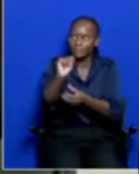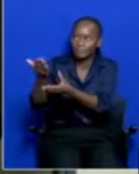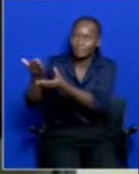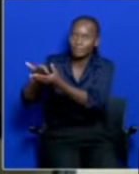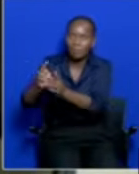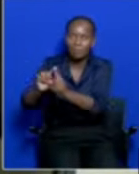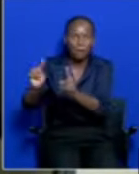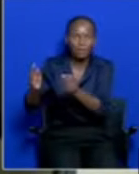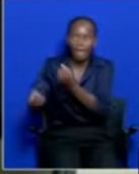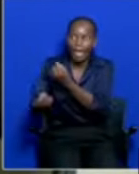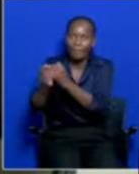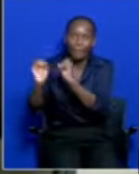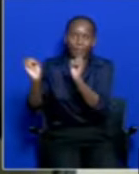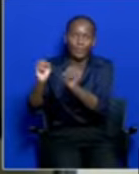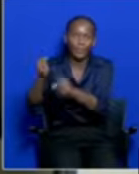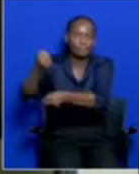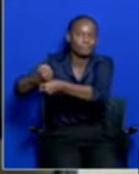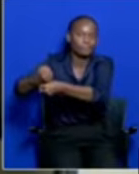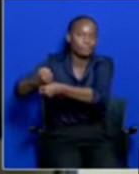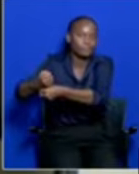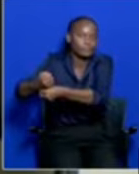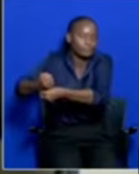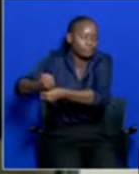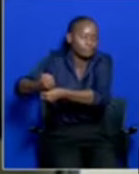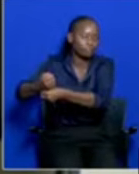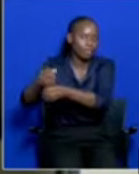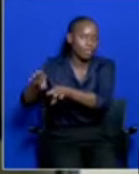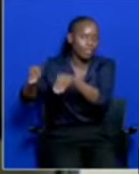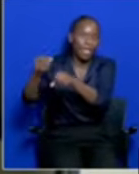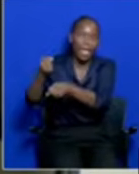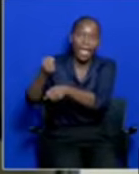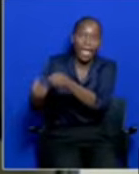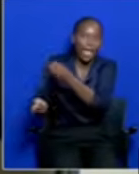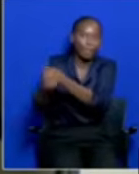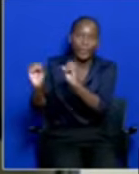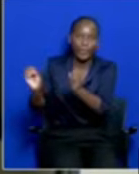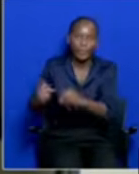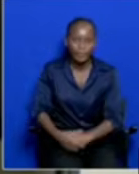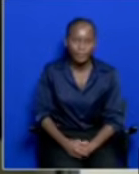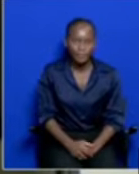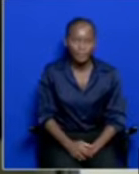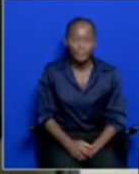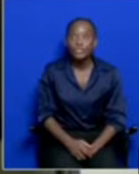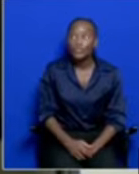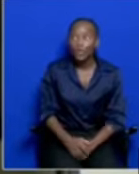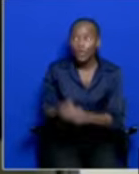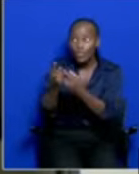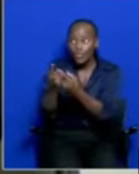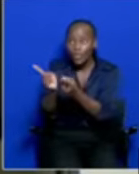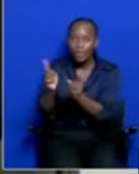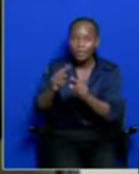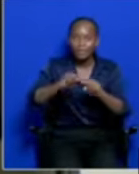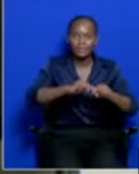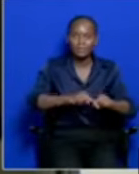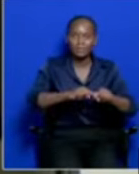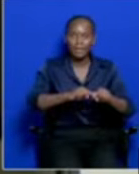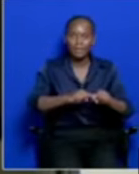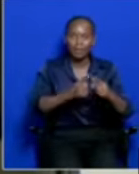there. So they are depending on the outcome of ID